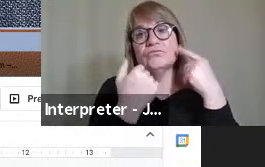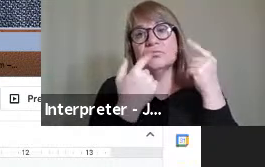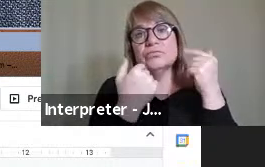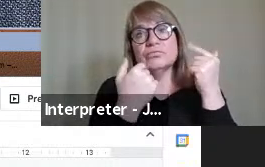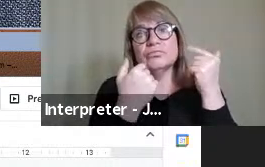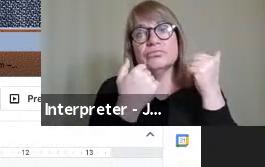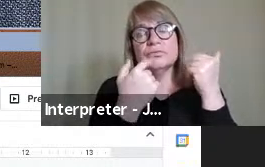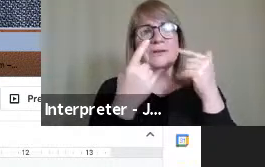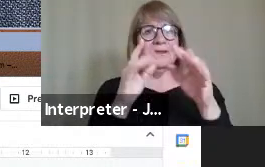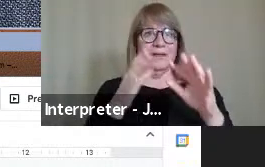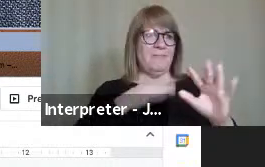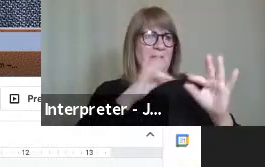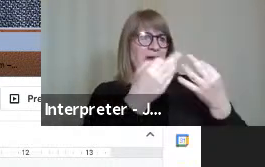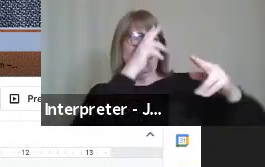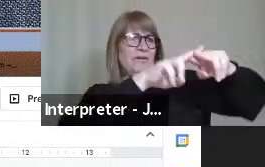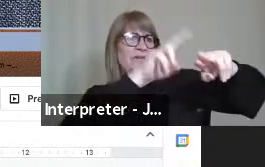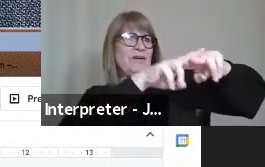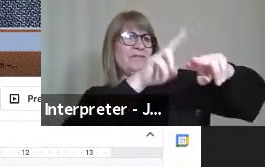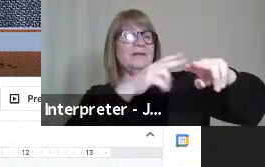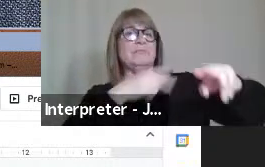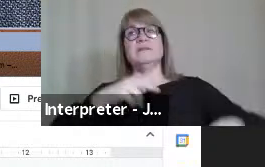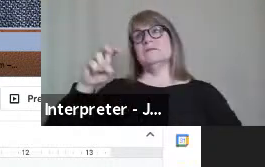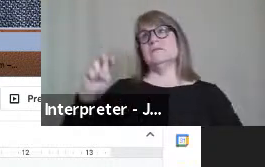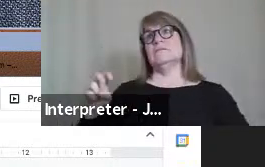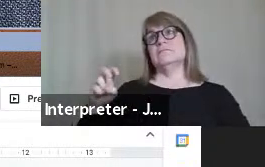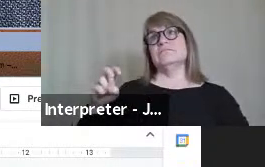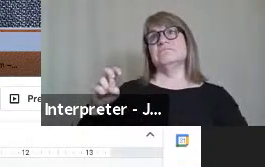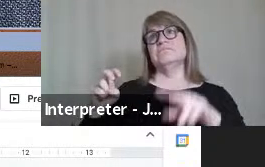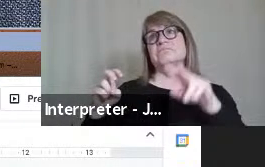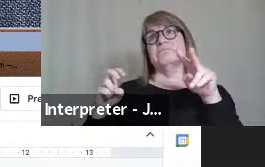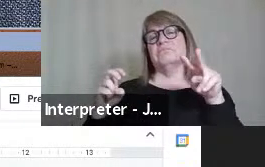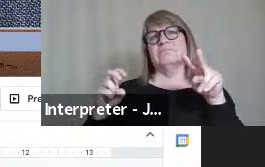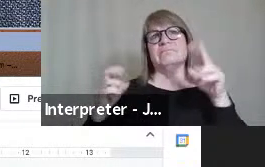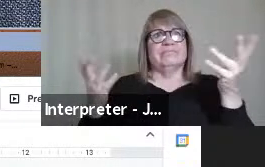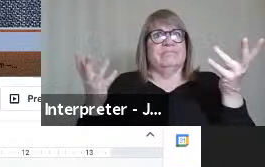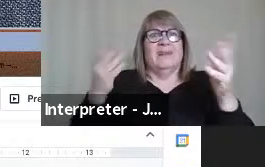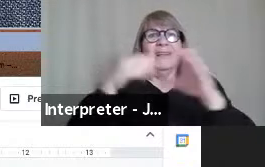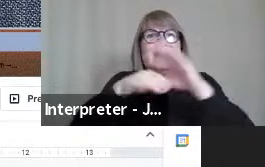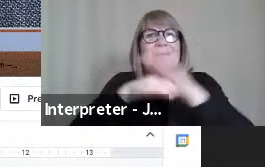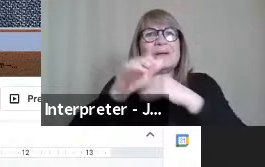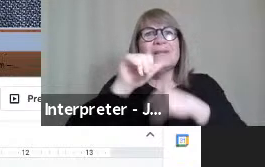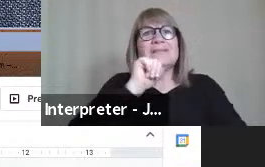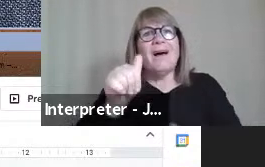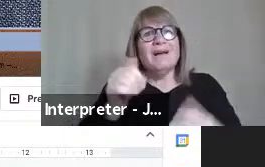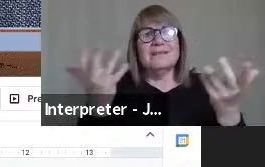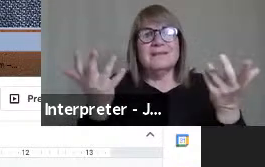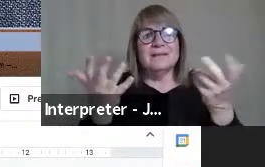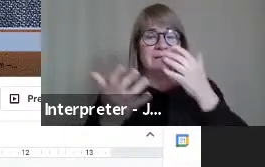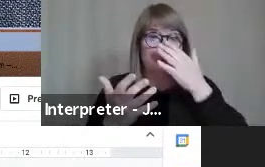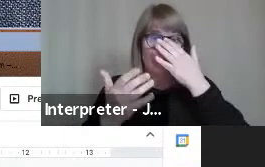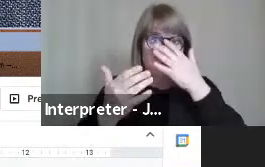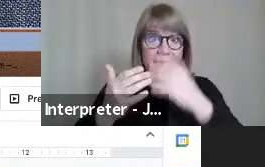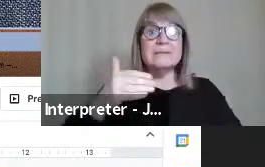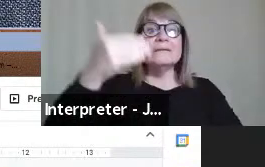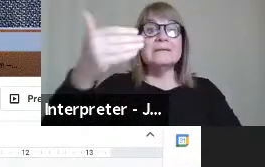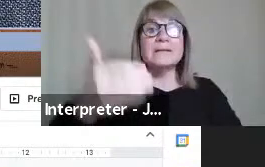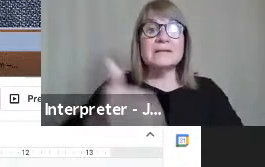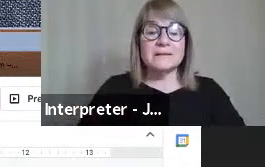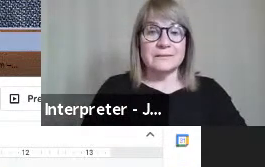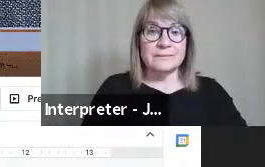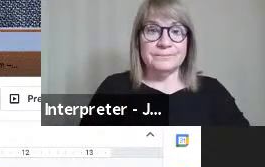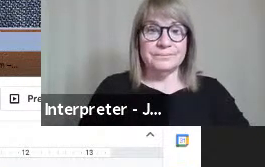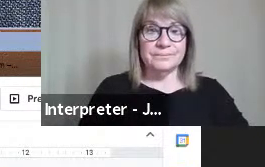they were having fun and i was just kind of sitting in a corner so so much for accessibility right uh next slide please